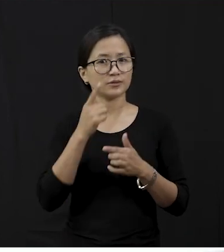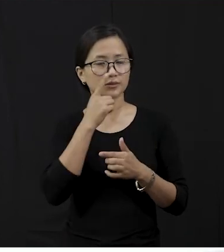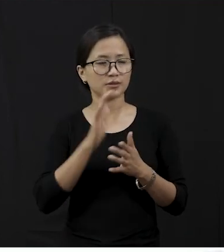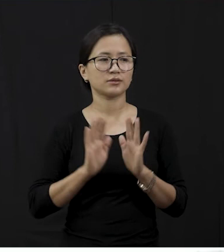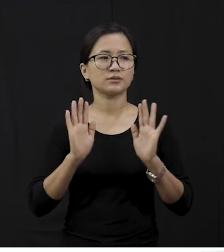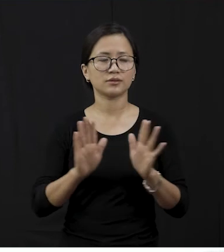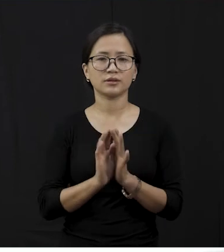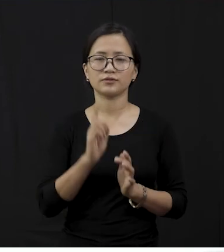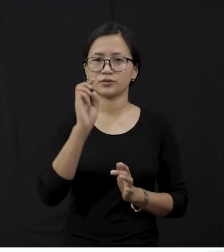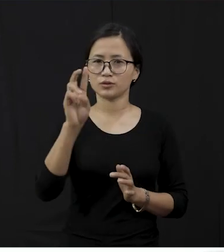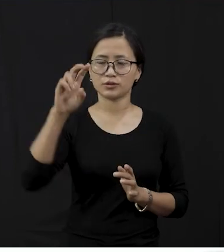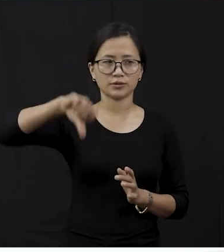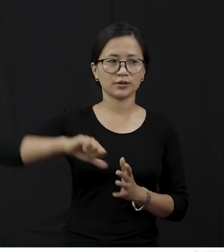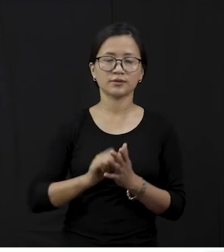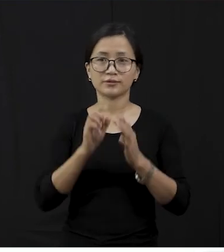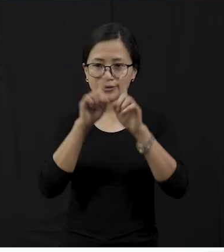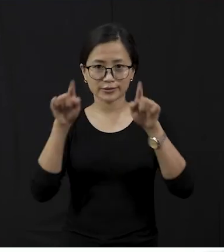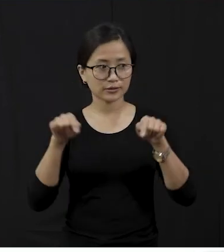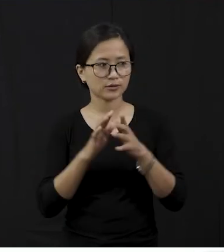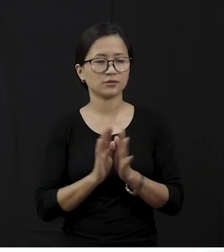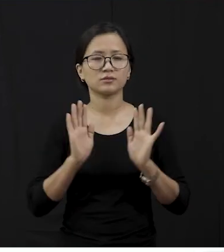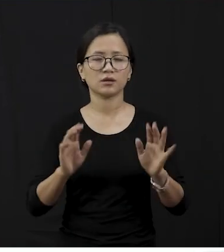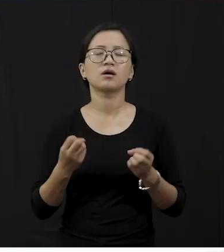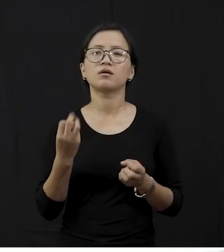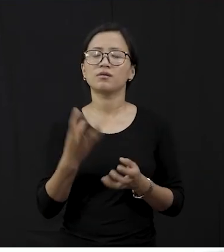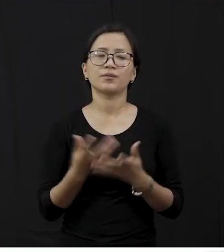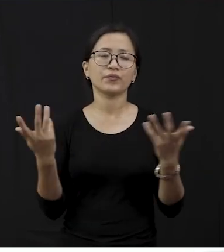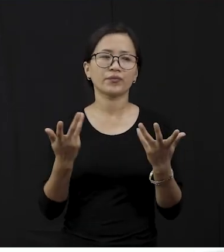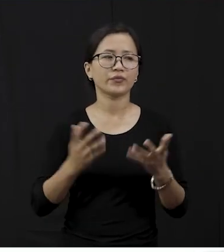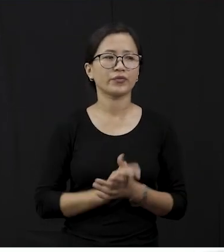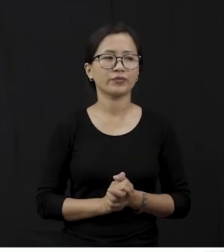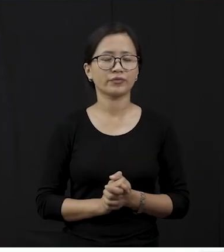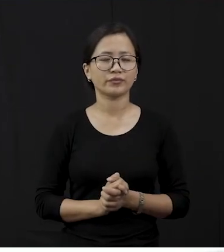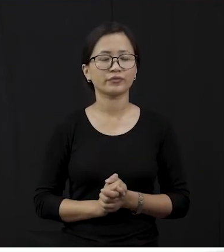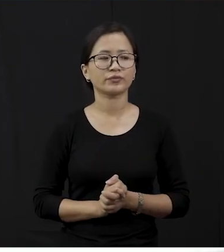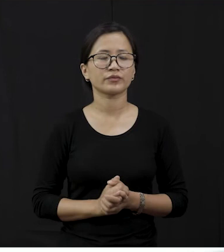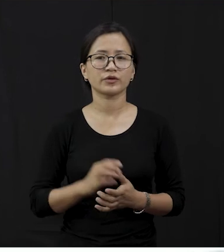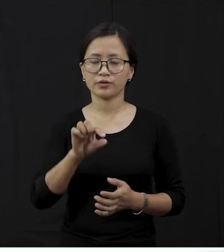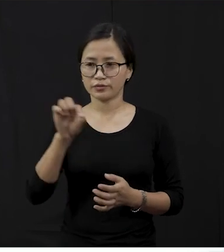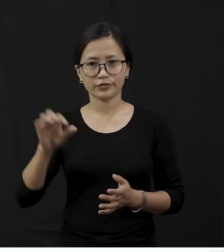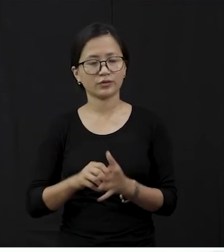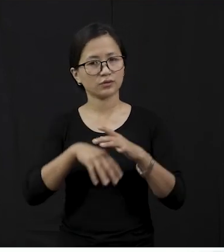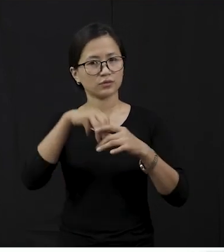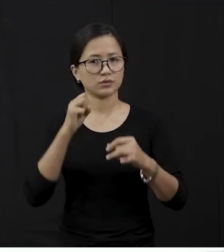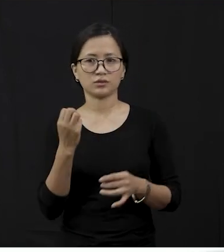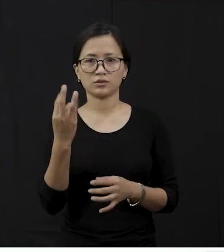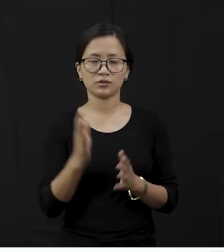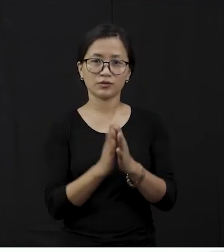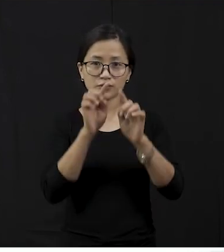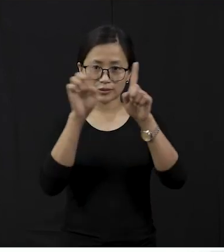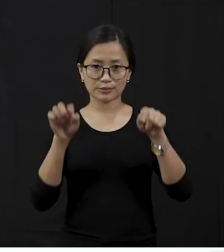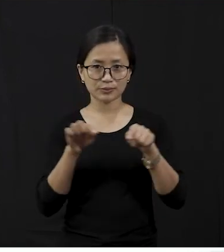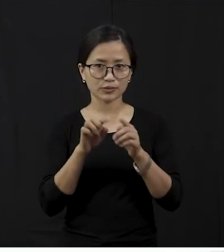Jack have than Jill? Okay, for finding the number of